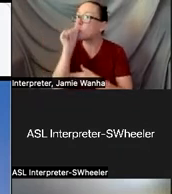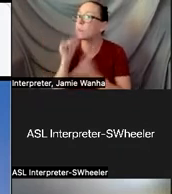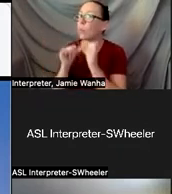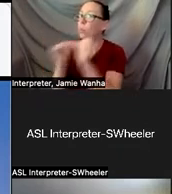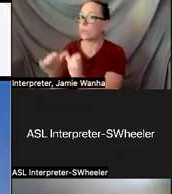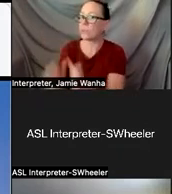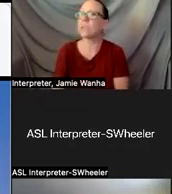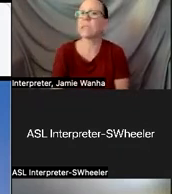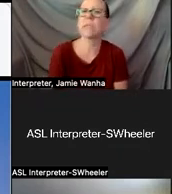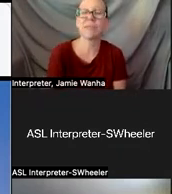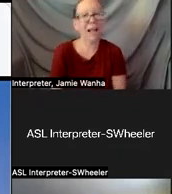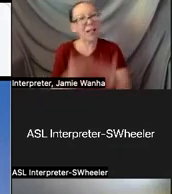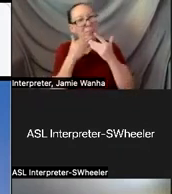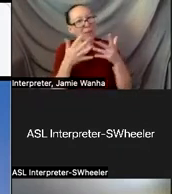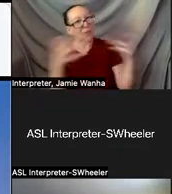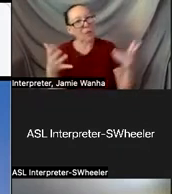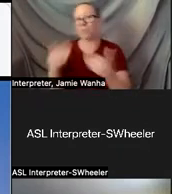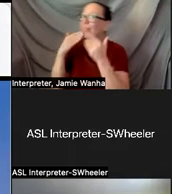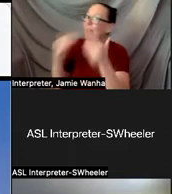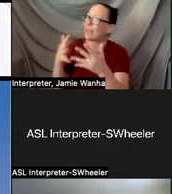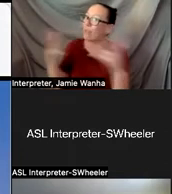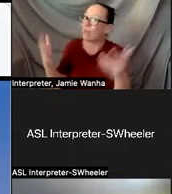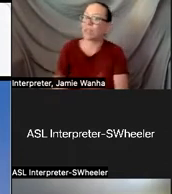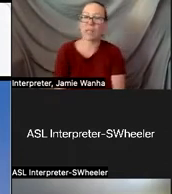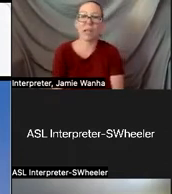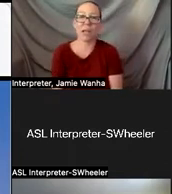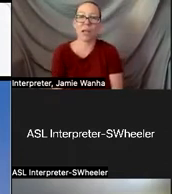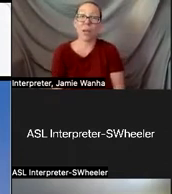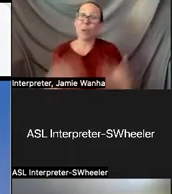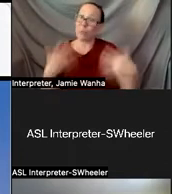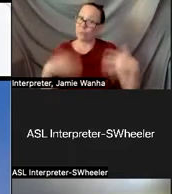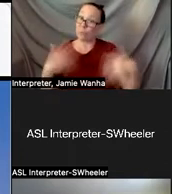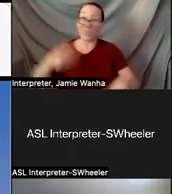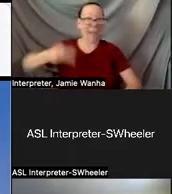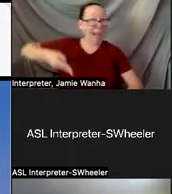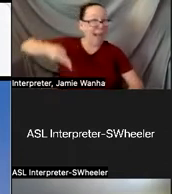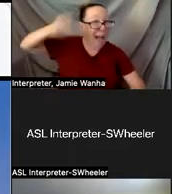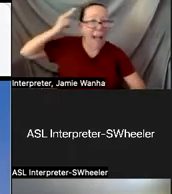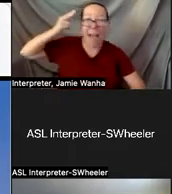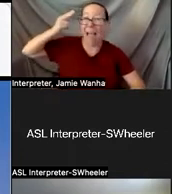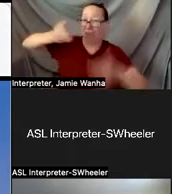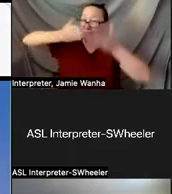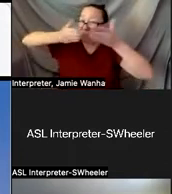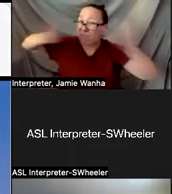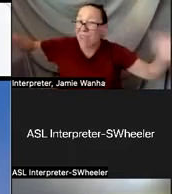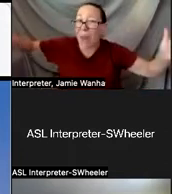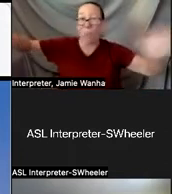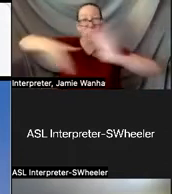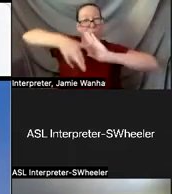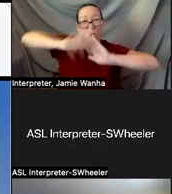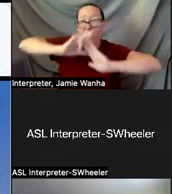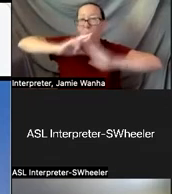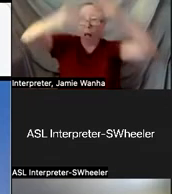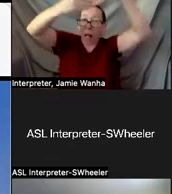Thank you very much. And just obviously everyone, we got a very high level overview. There's a lot of detail in the report, and